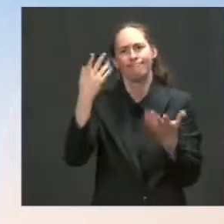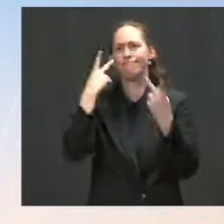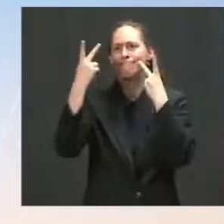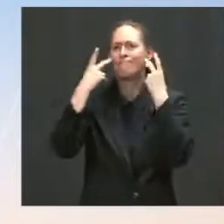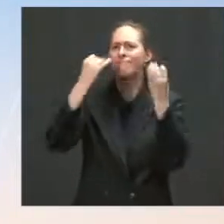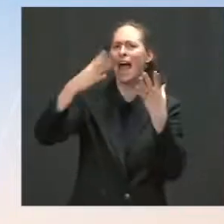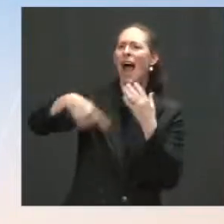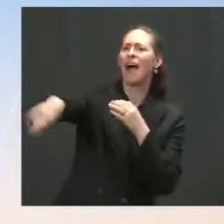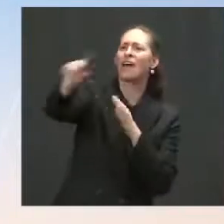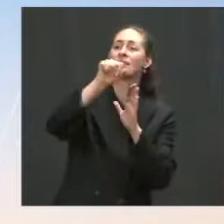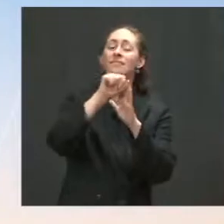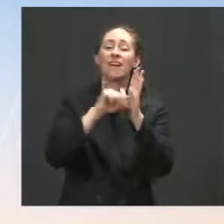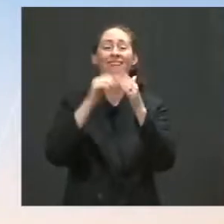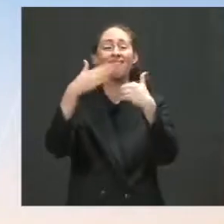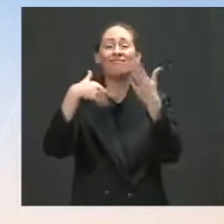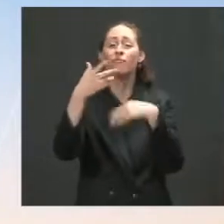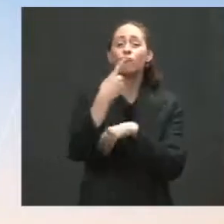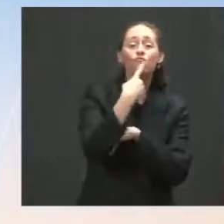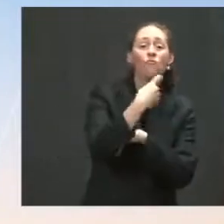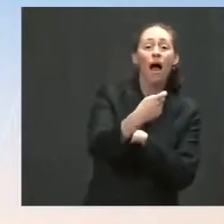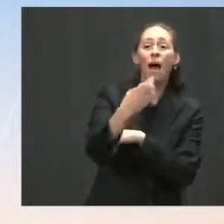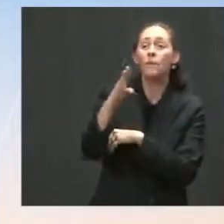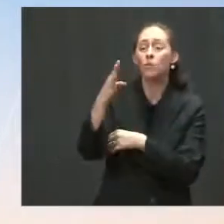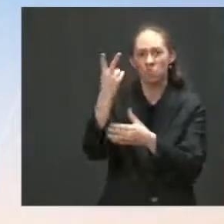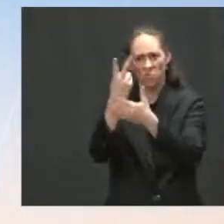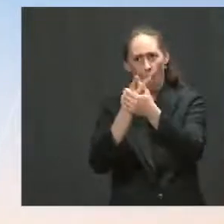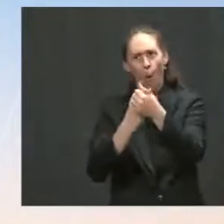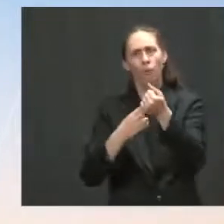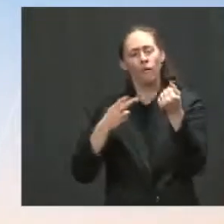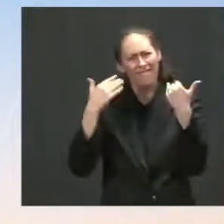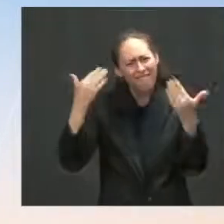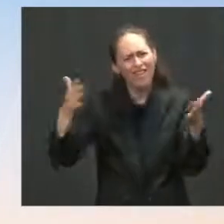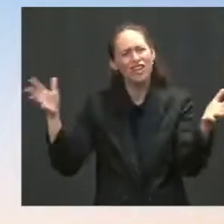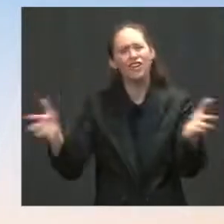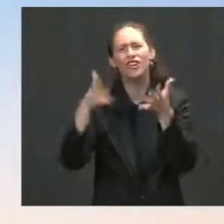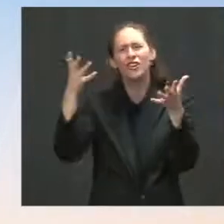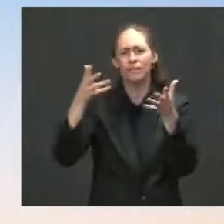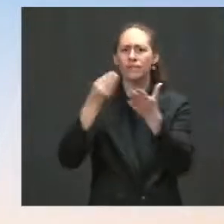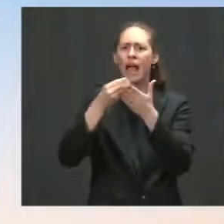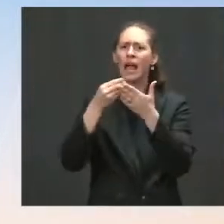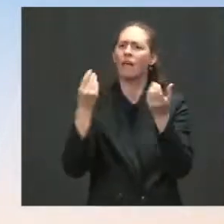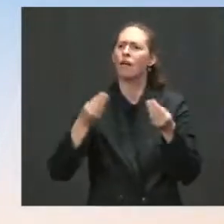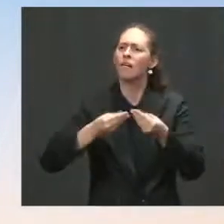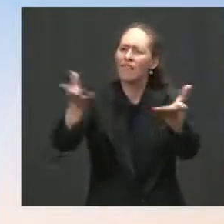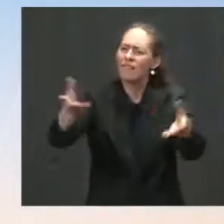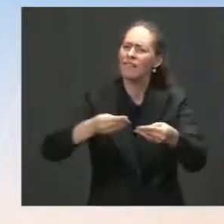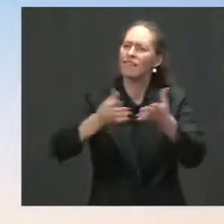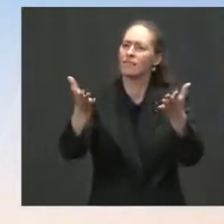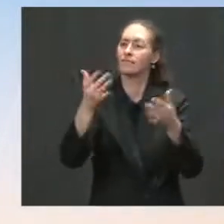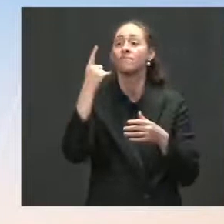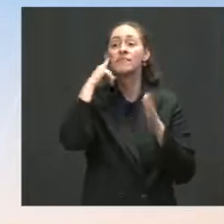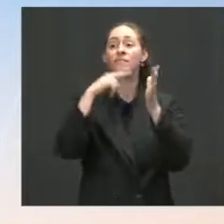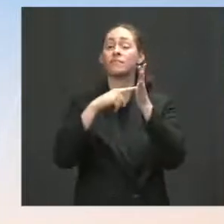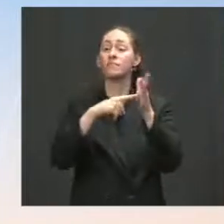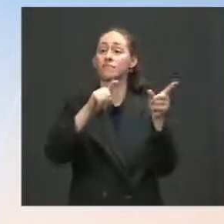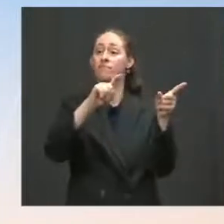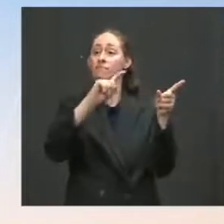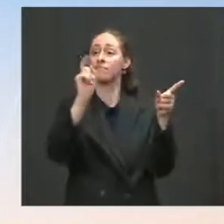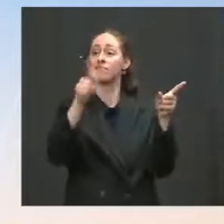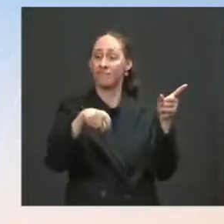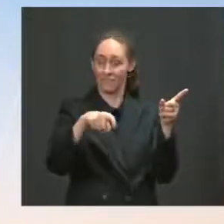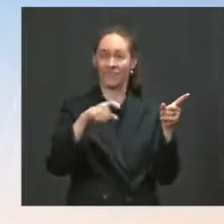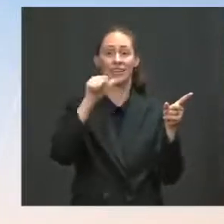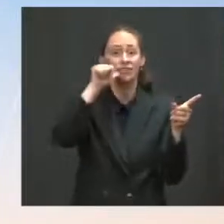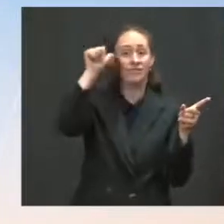effectively. Texas is an example I used yesterday. Virginia is one I highlighted today. This is why we're doing as much of this outreach and engagement